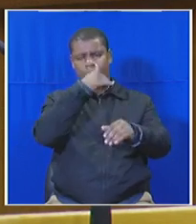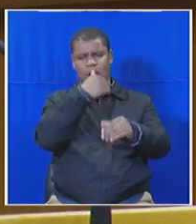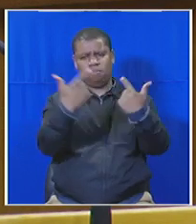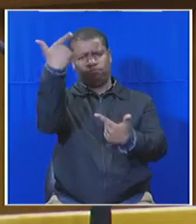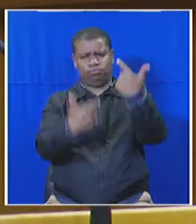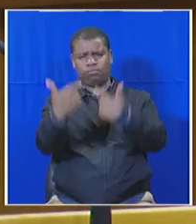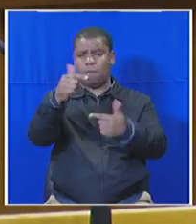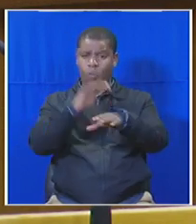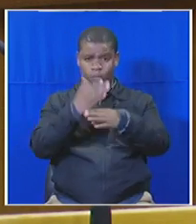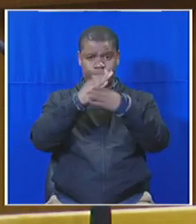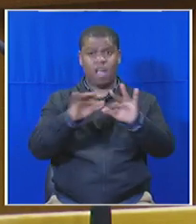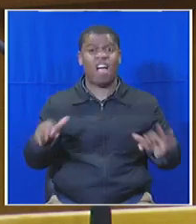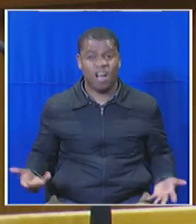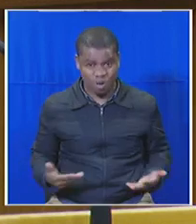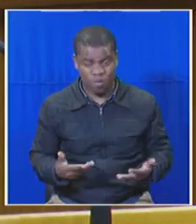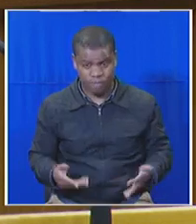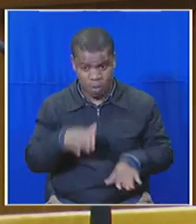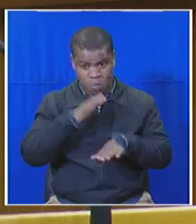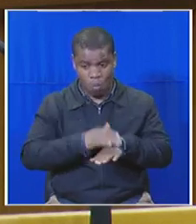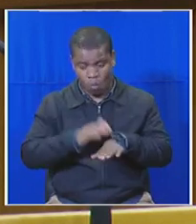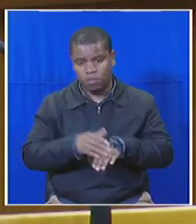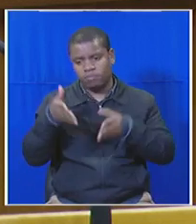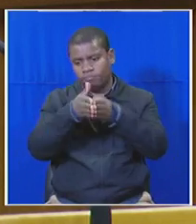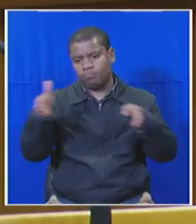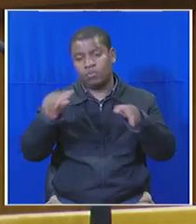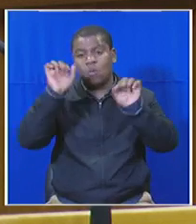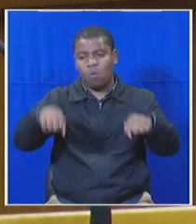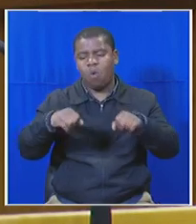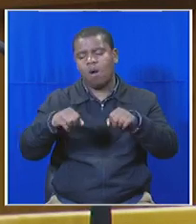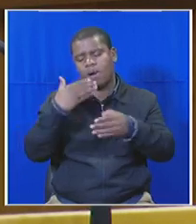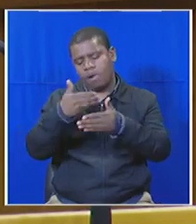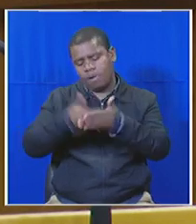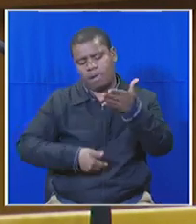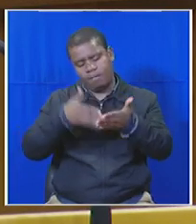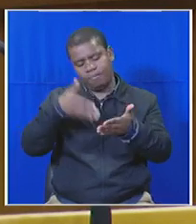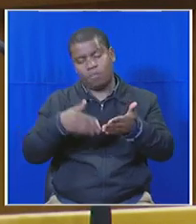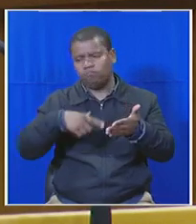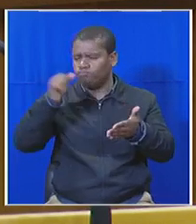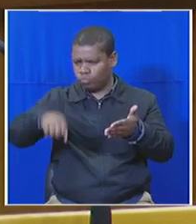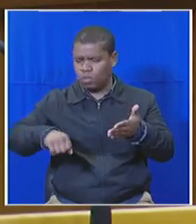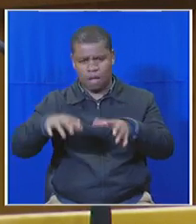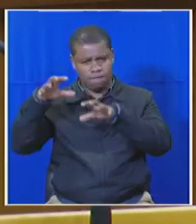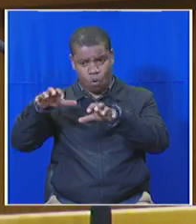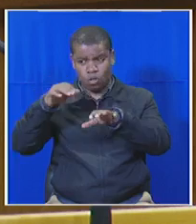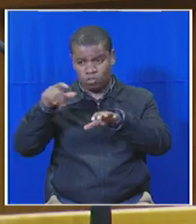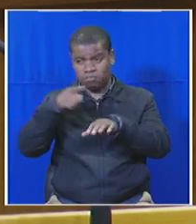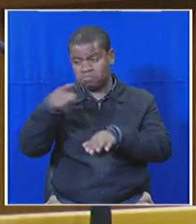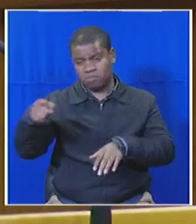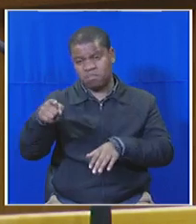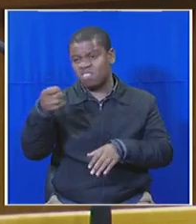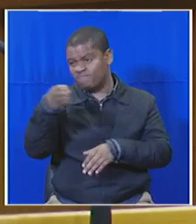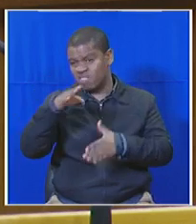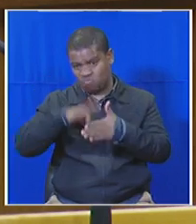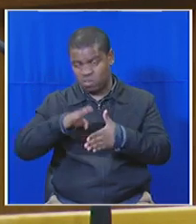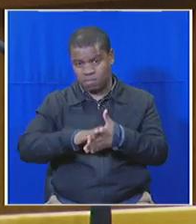limitation is extremely onerous. Whilst on paper the circumstances where police are allowed to use deadly force may seem reasonable, the